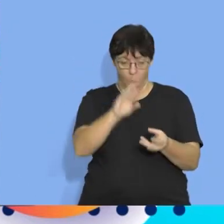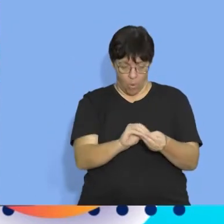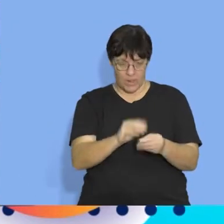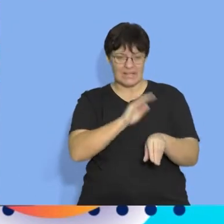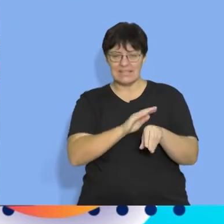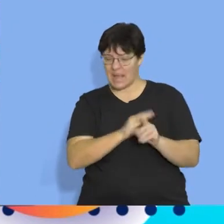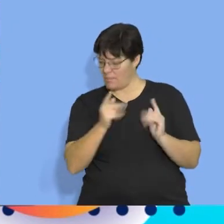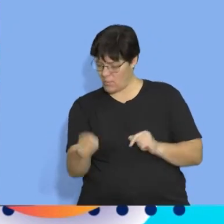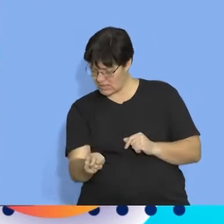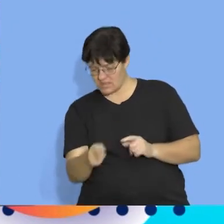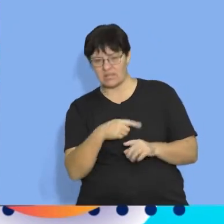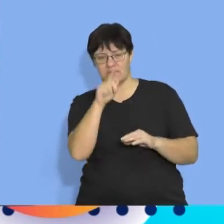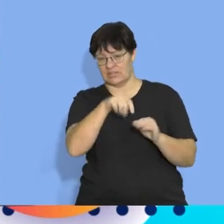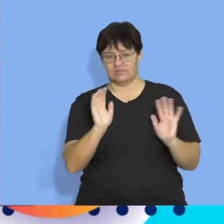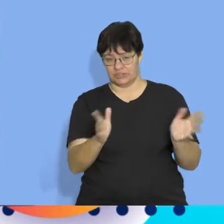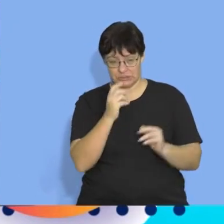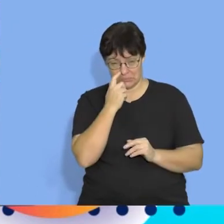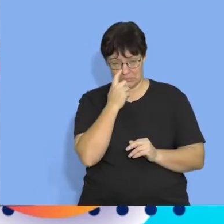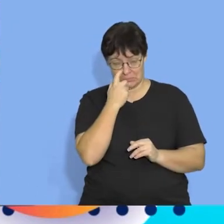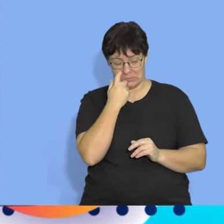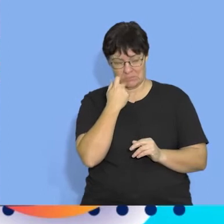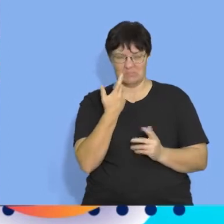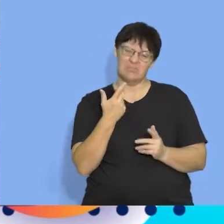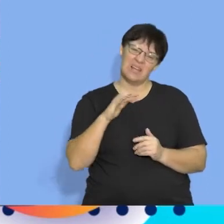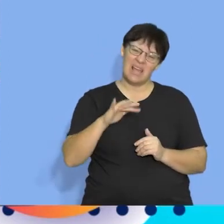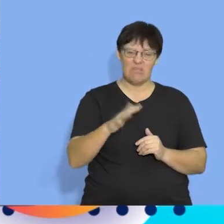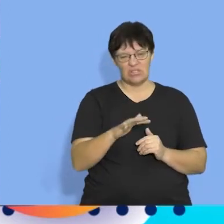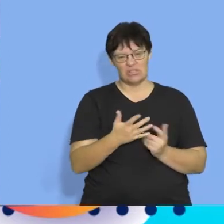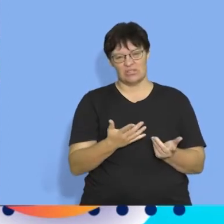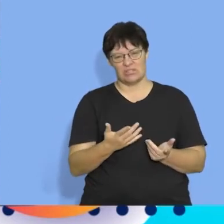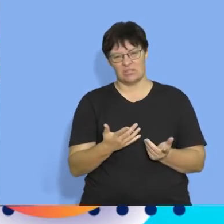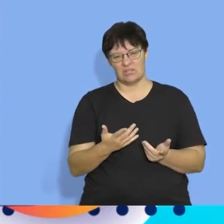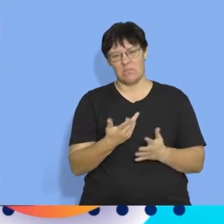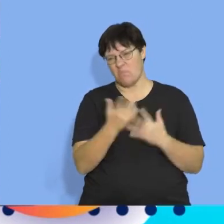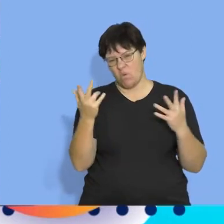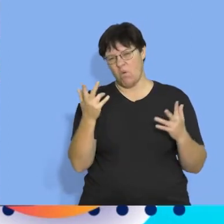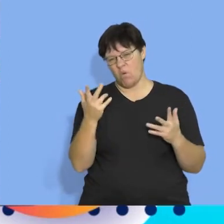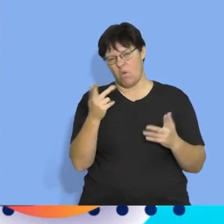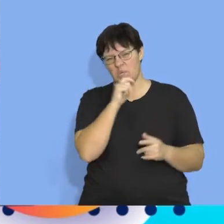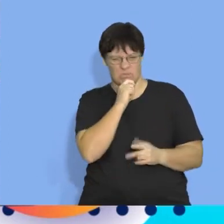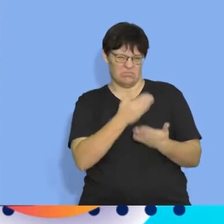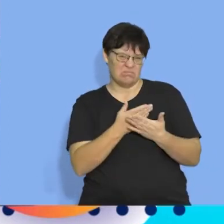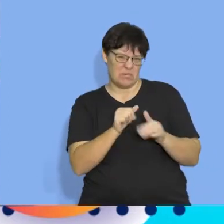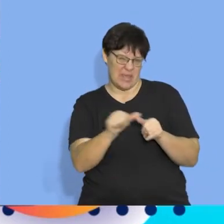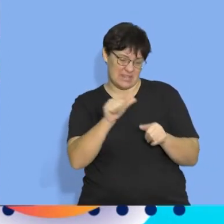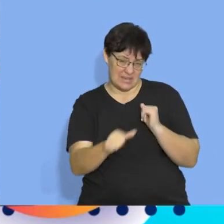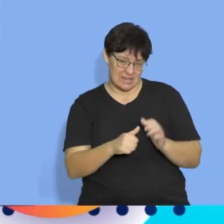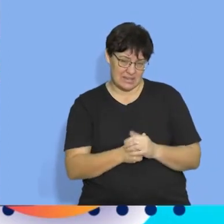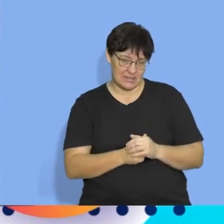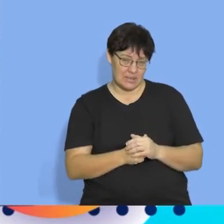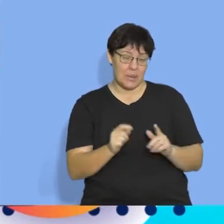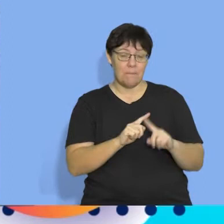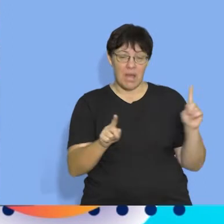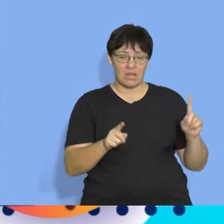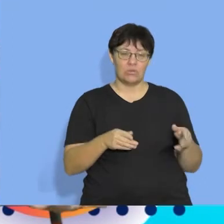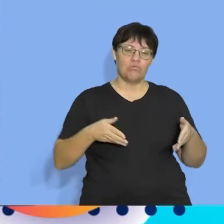total distance, and we look at the total time. Average, sometimes a little bit more useful, okay? In fact,